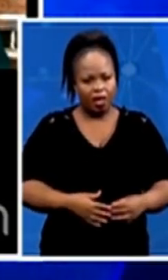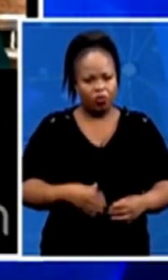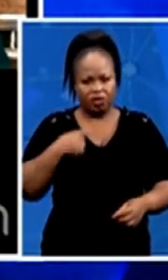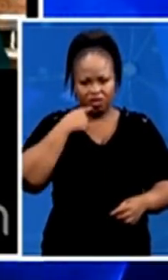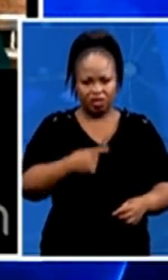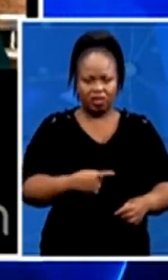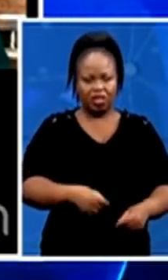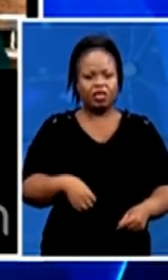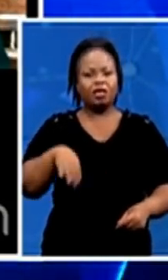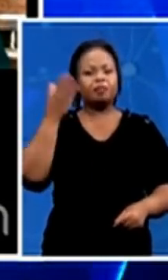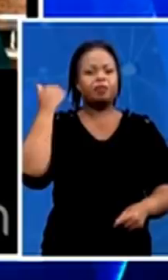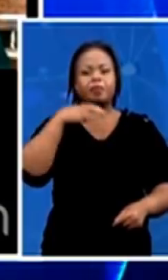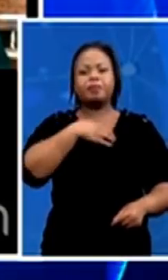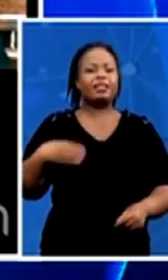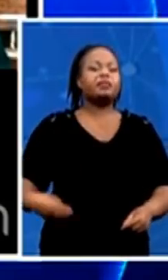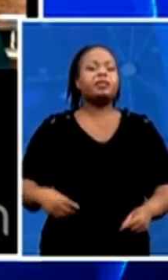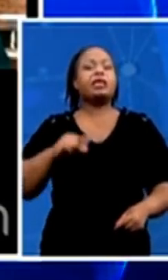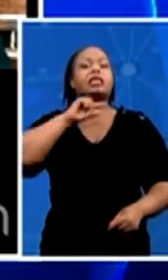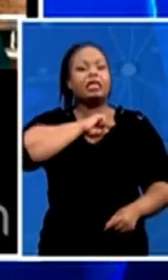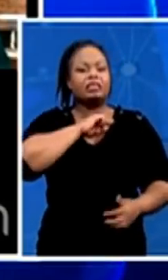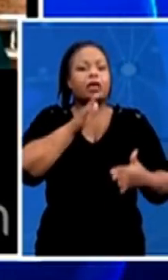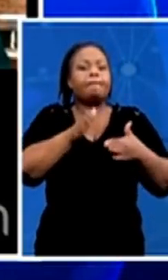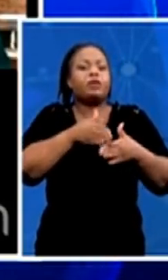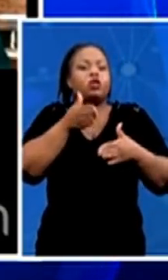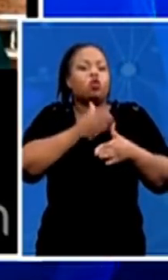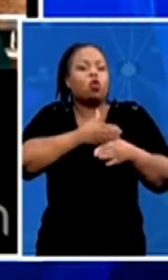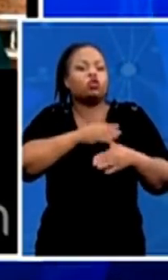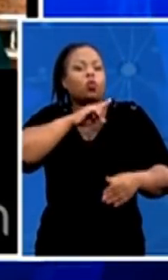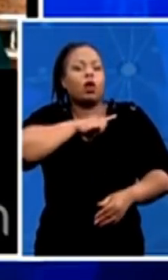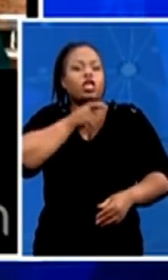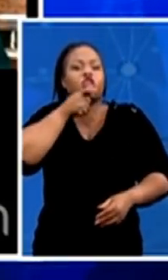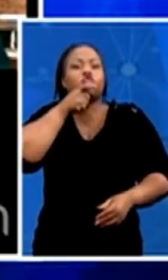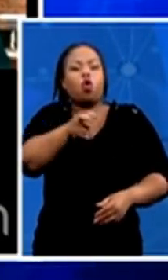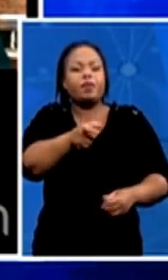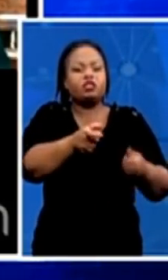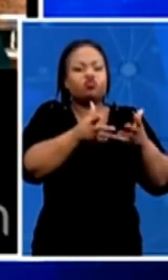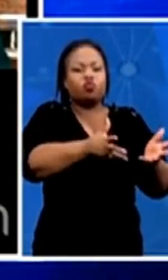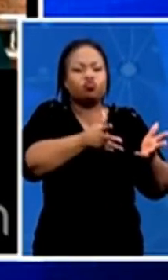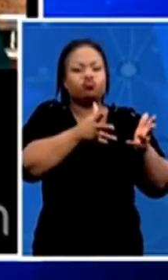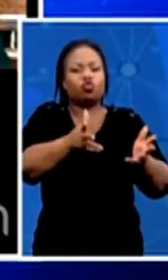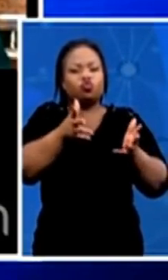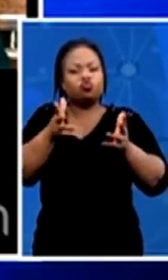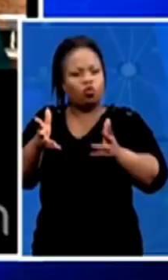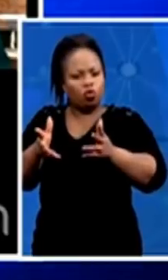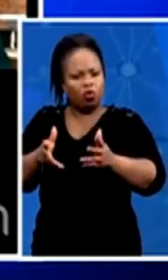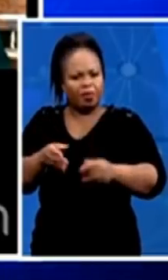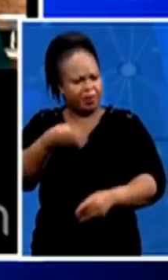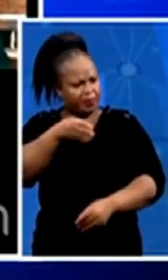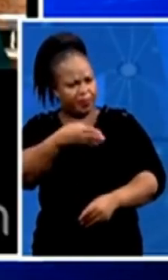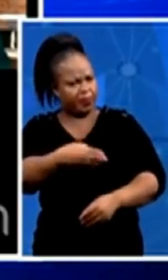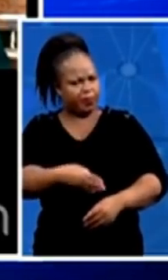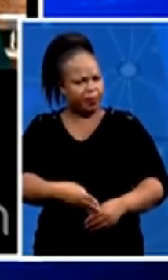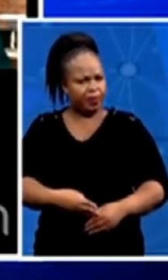guilty because he said this and that and that. The conviction relates only to, there